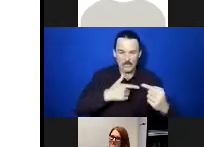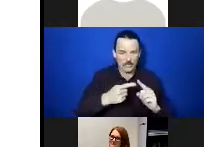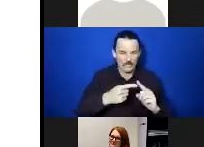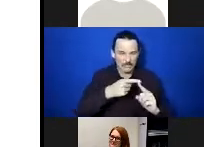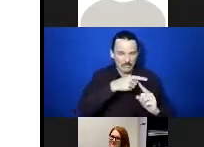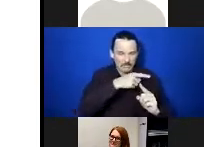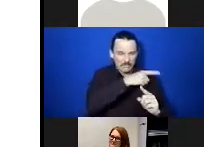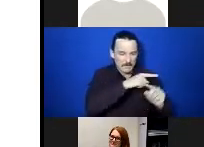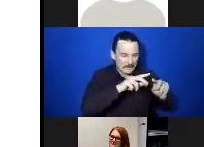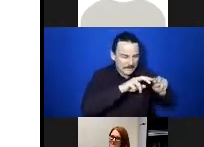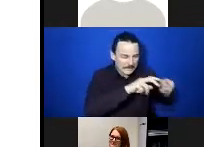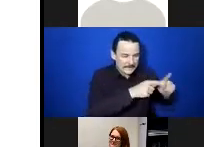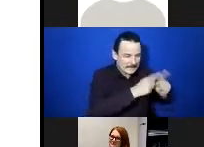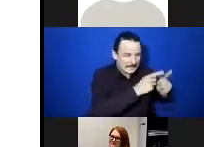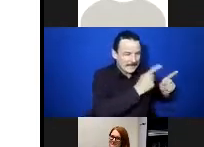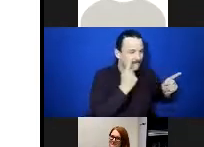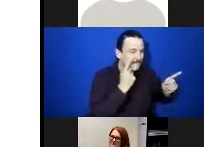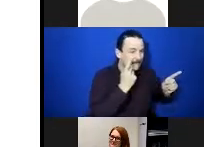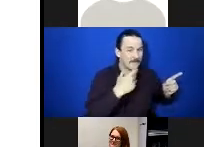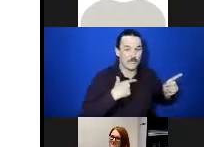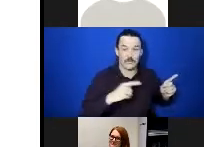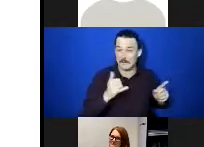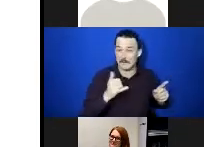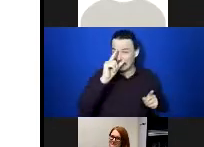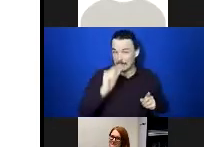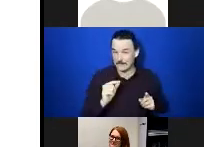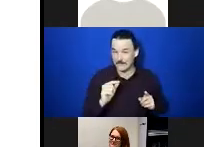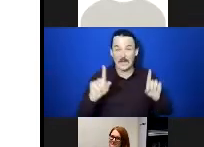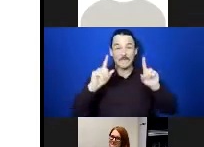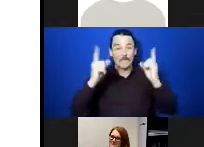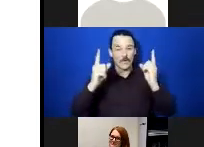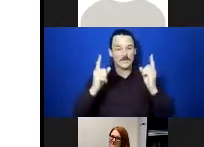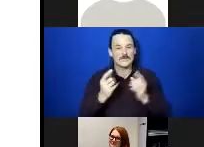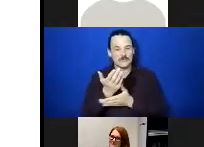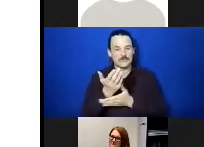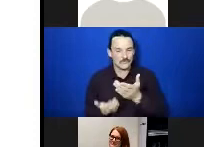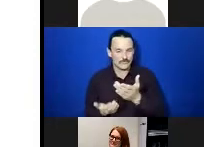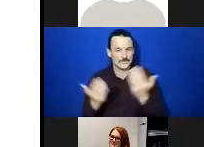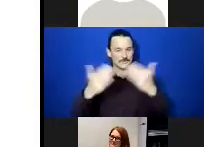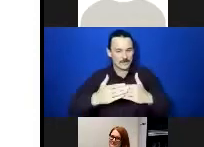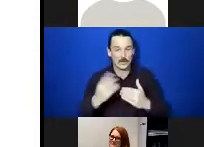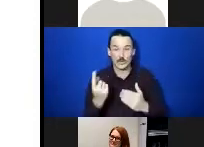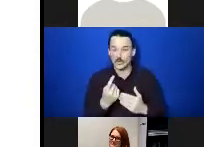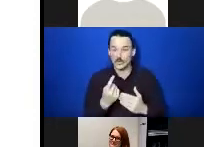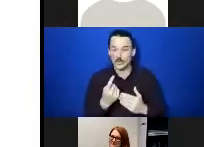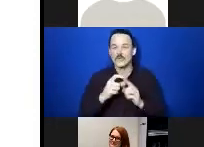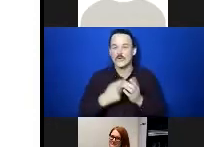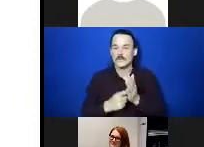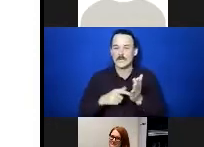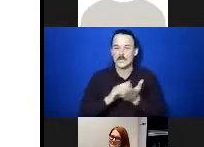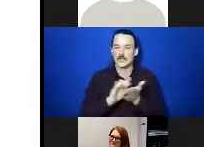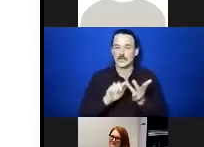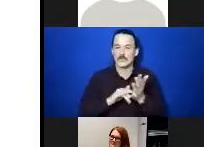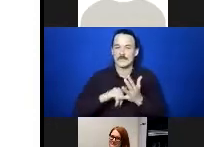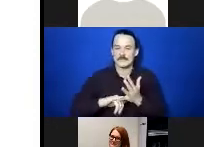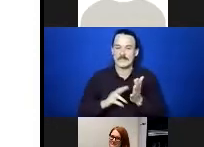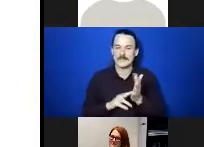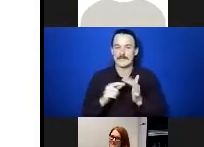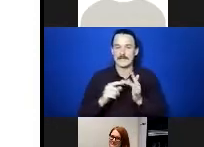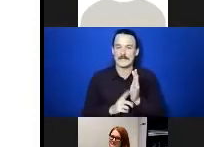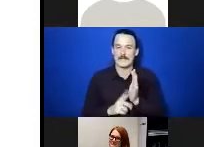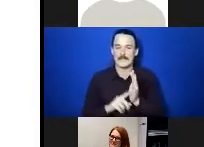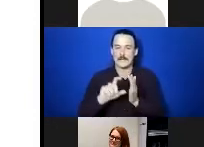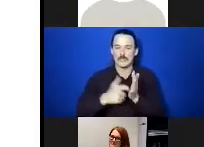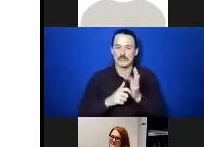So the first case study that I will be discussing this evening is that of Dr. Thomas Neil Cream, who is also known as